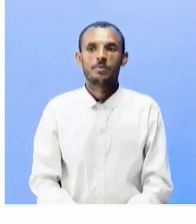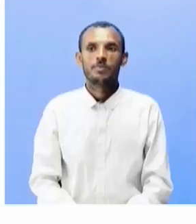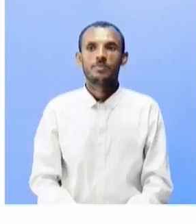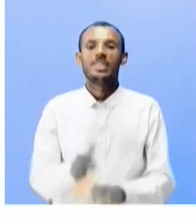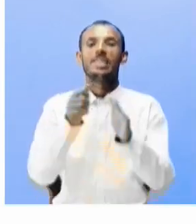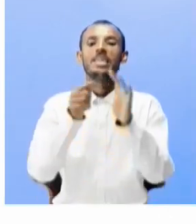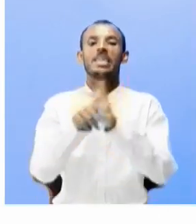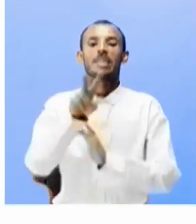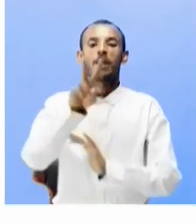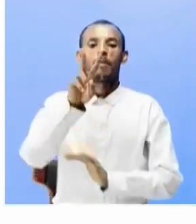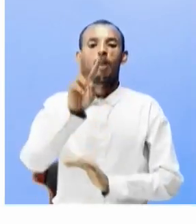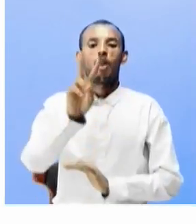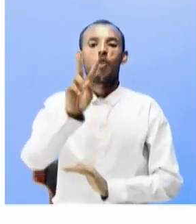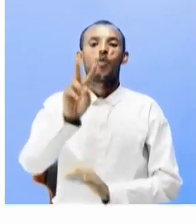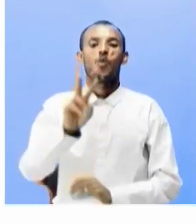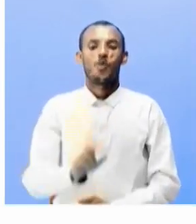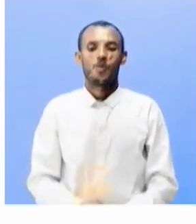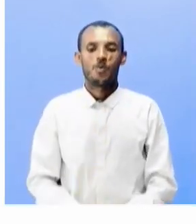Example 2.